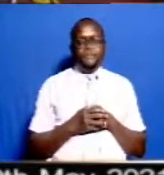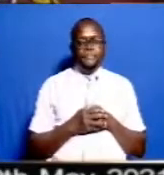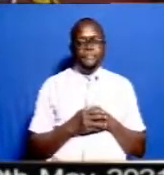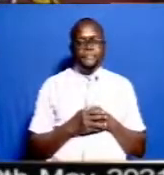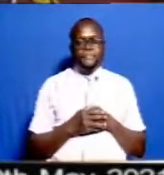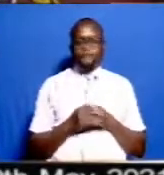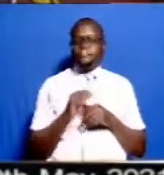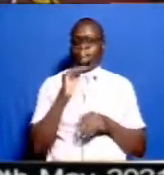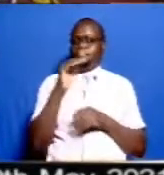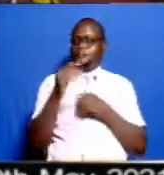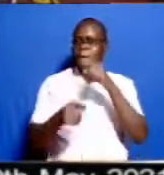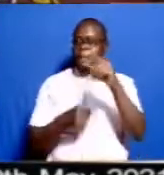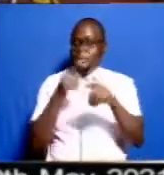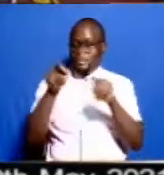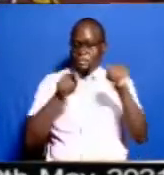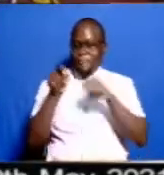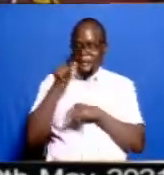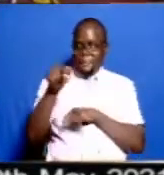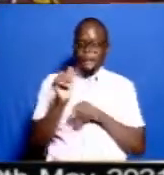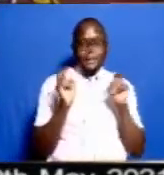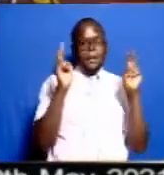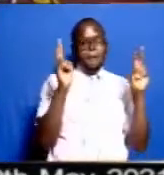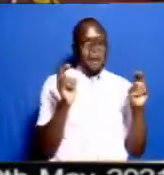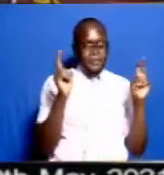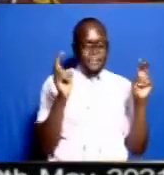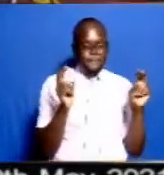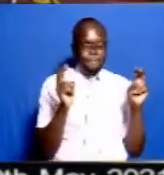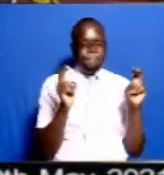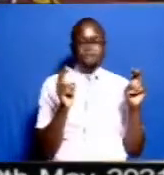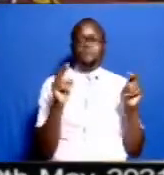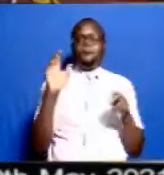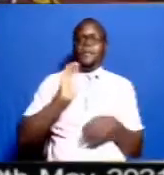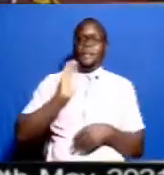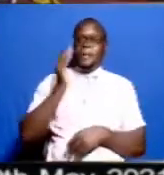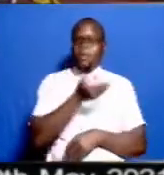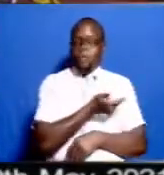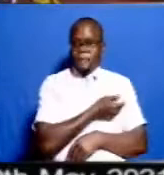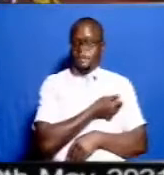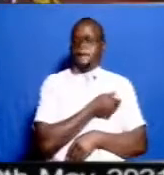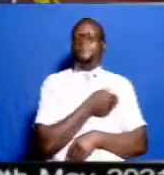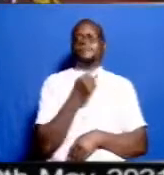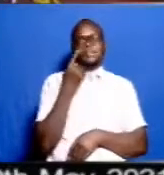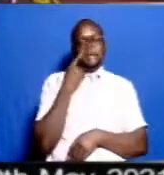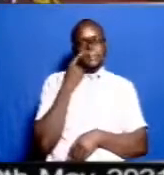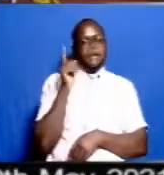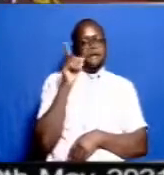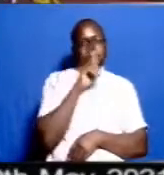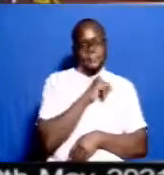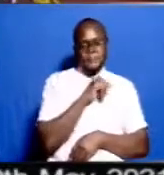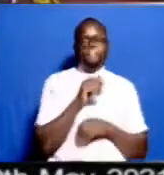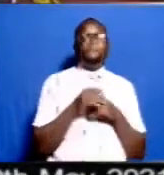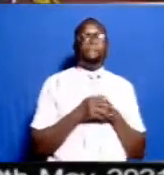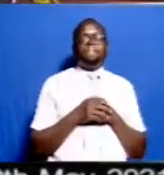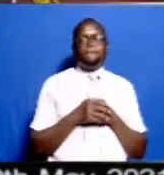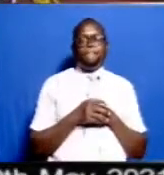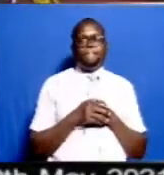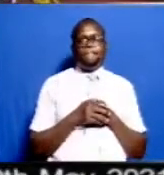in the process of handling this matter, Madam Speaker, the committee was seized of